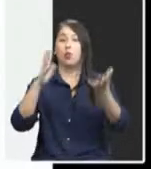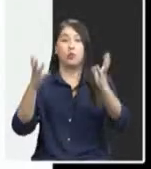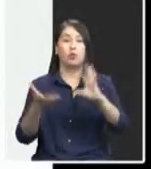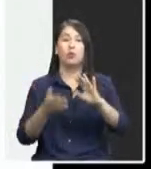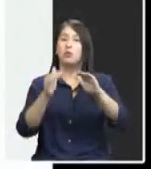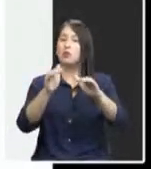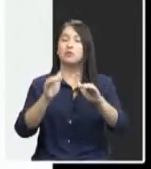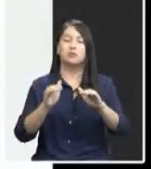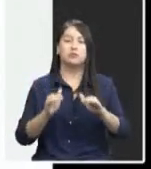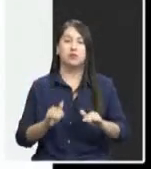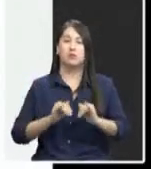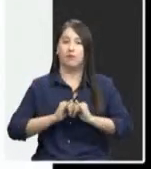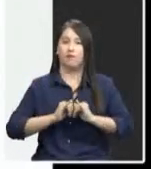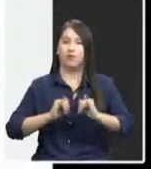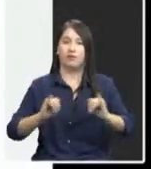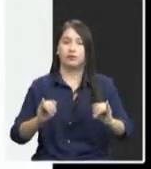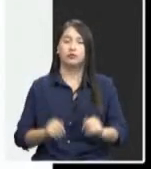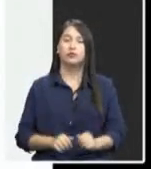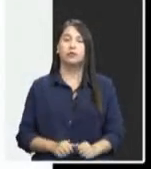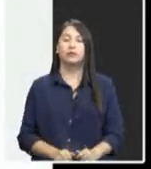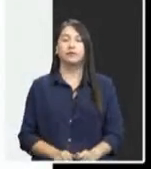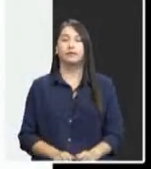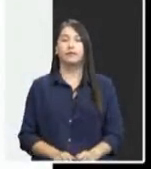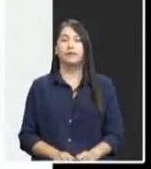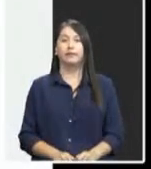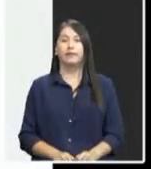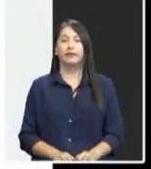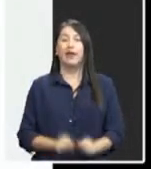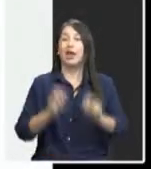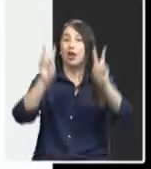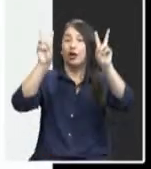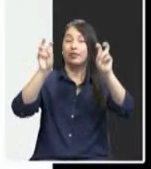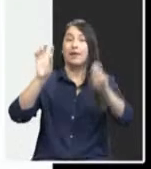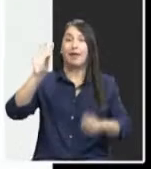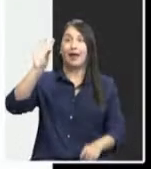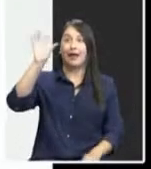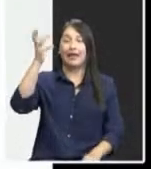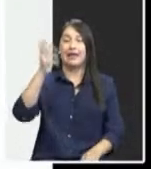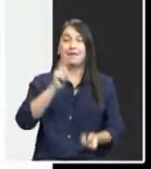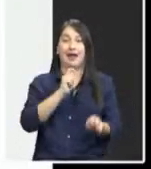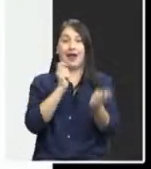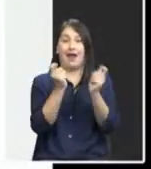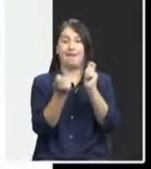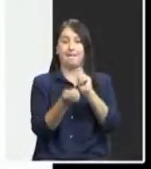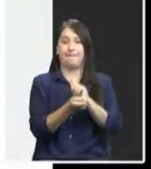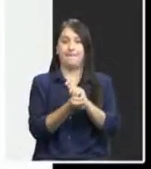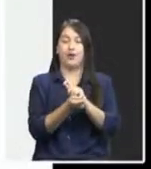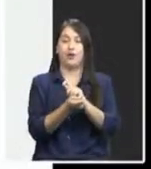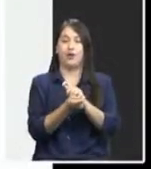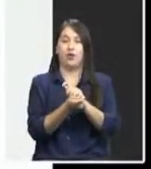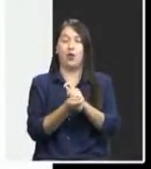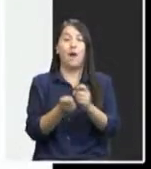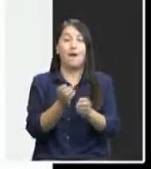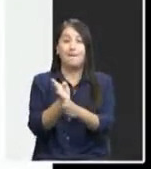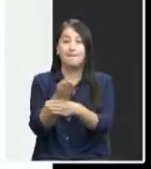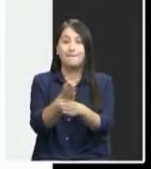fish, for example, in the North Sea, have a tendency to move toward the